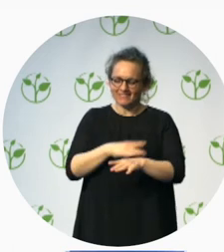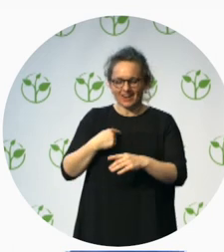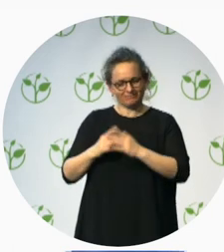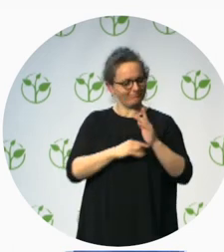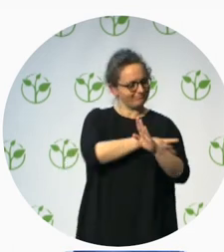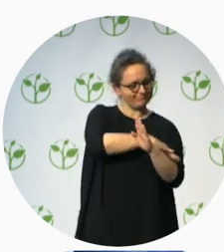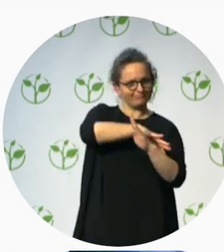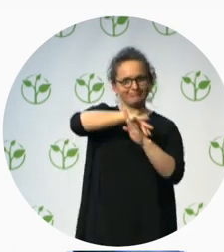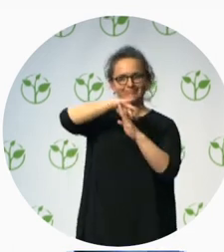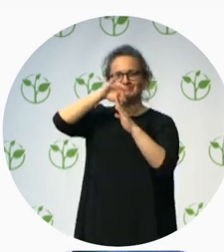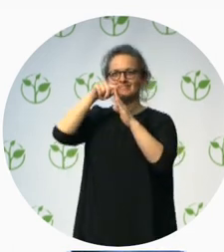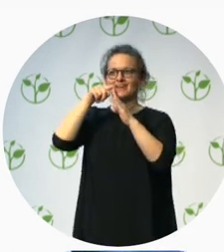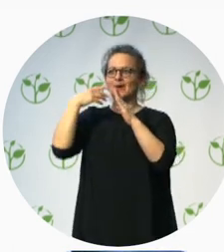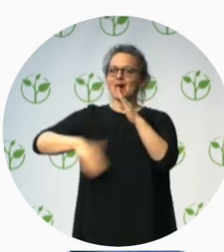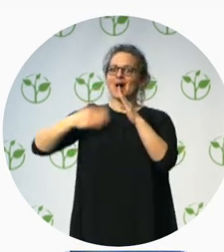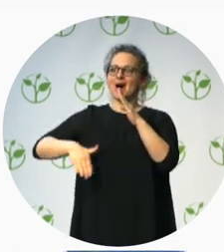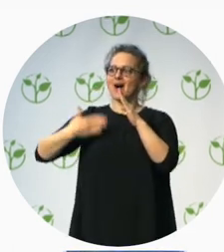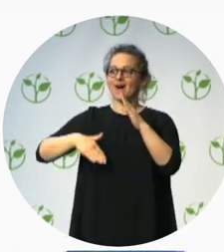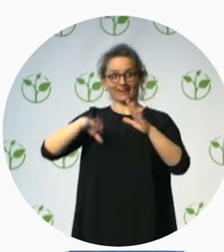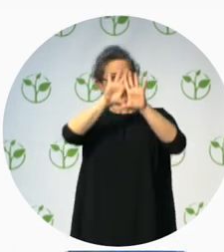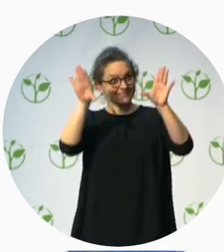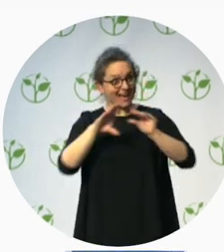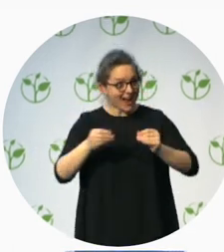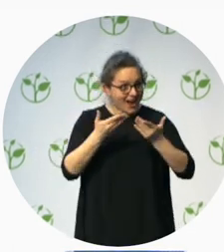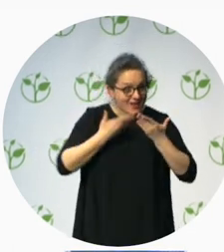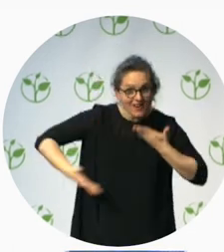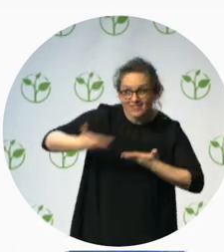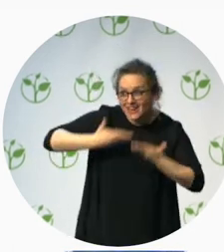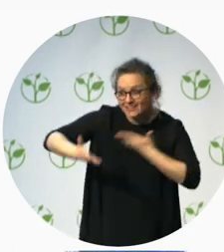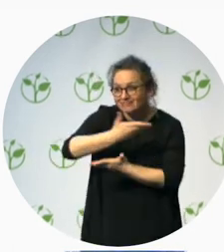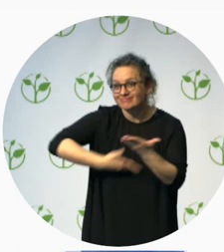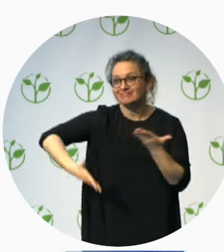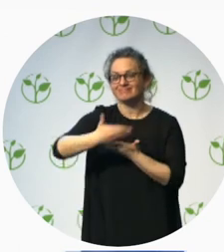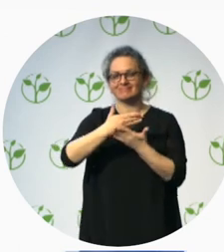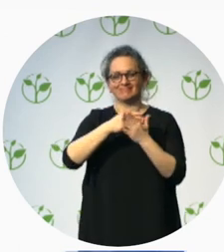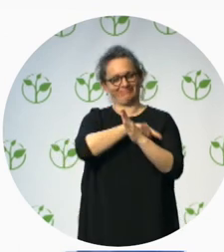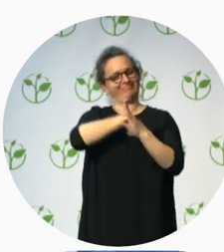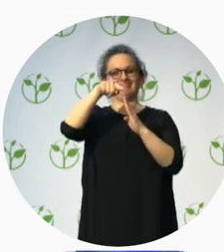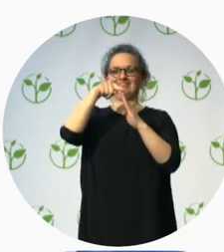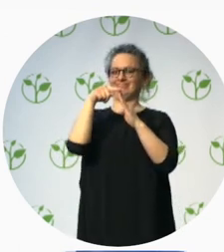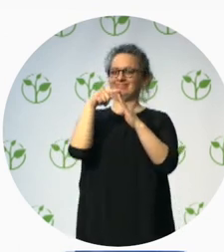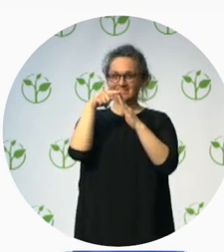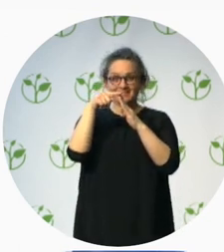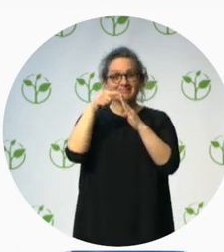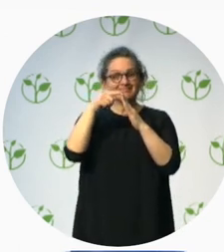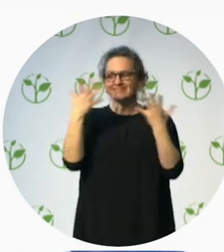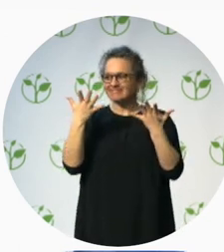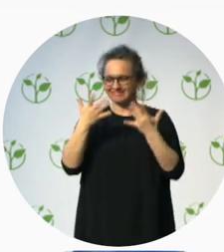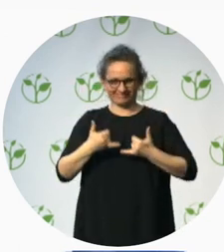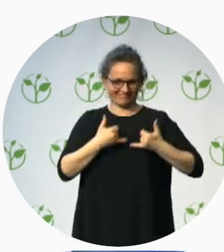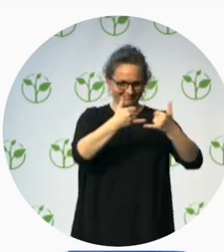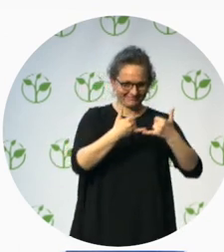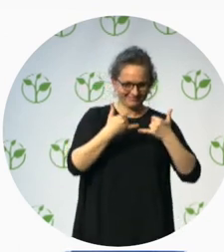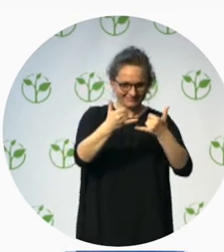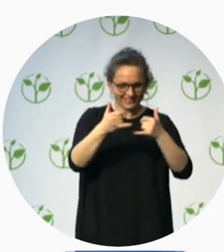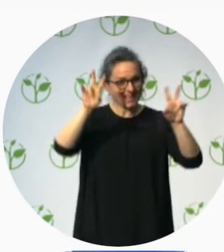conference, the award ceremony for all awardees in accessibility. I should like to